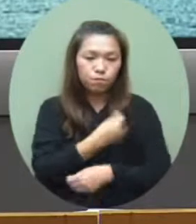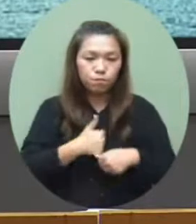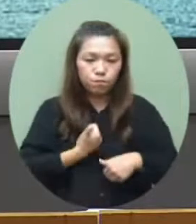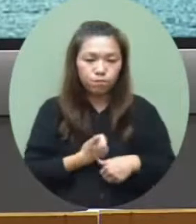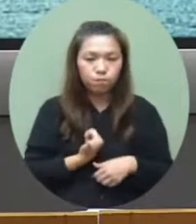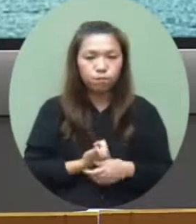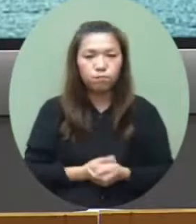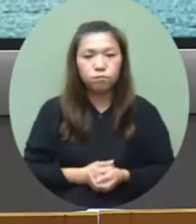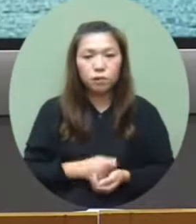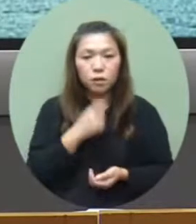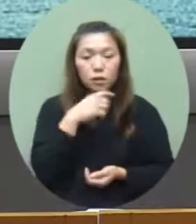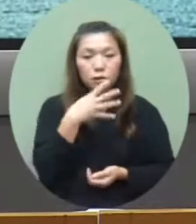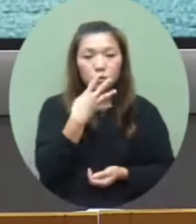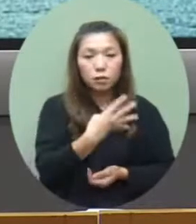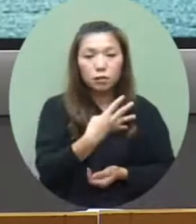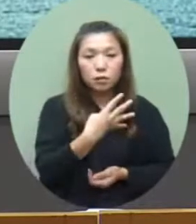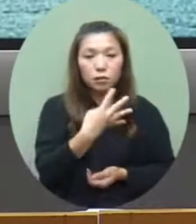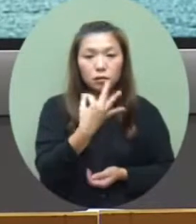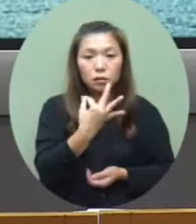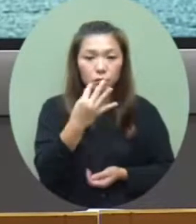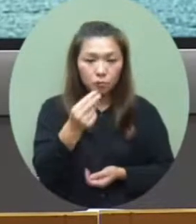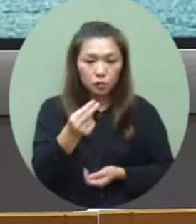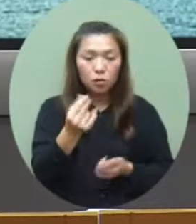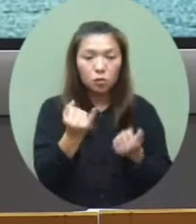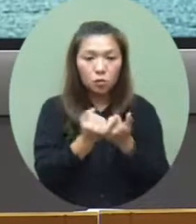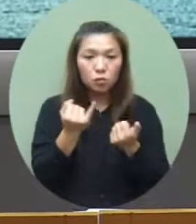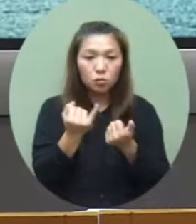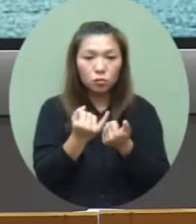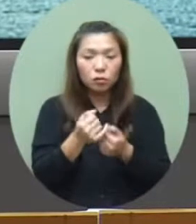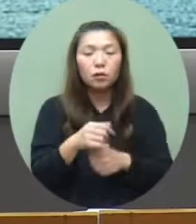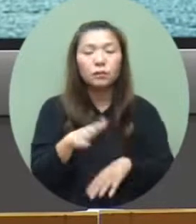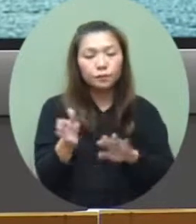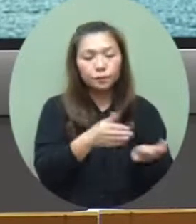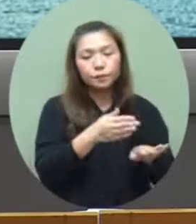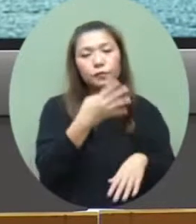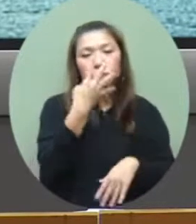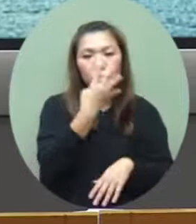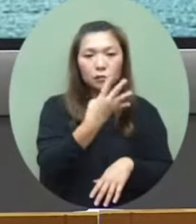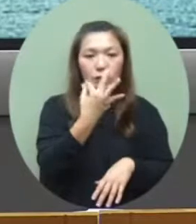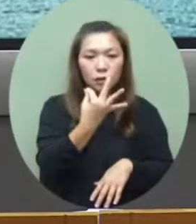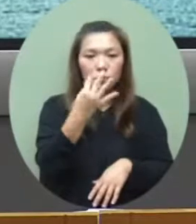81 teaching staff. And among the